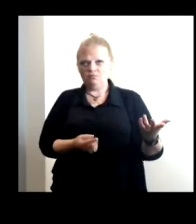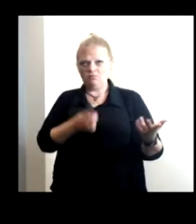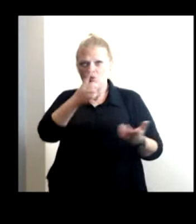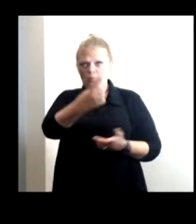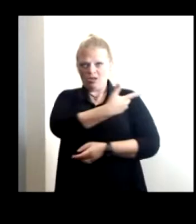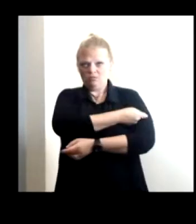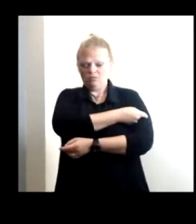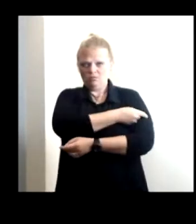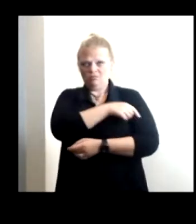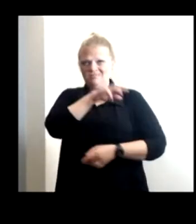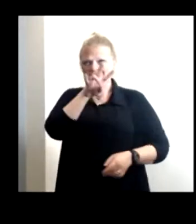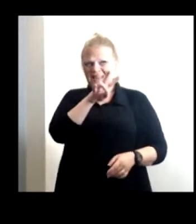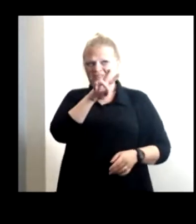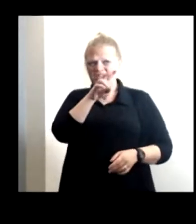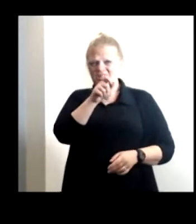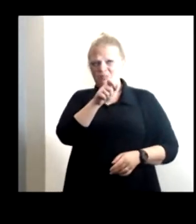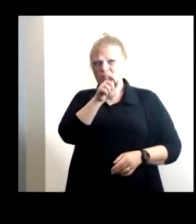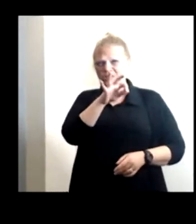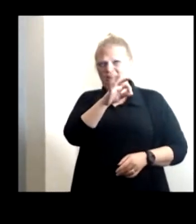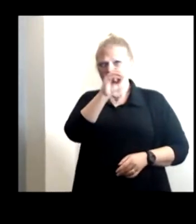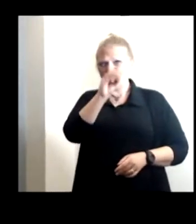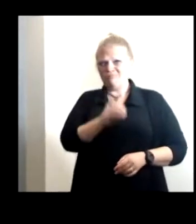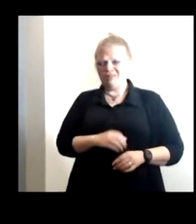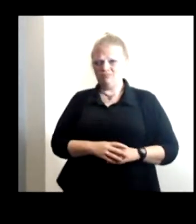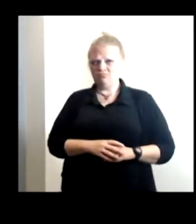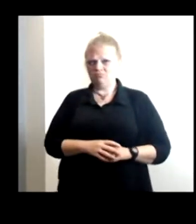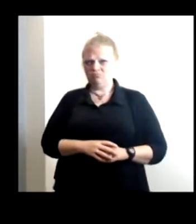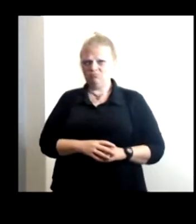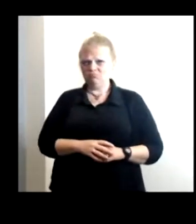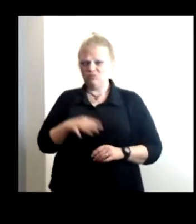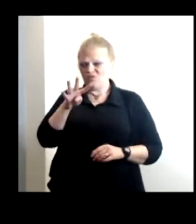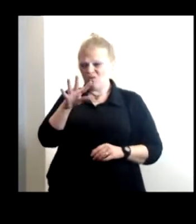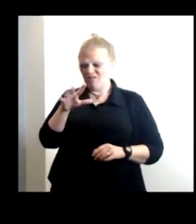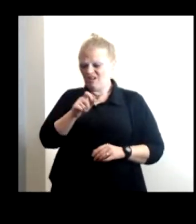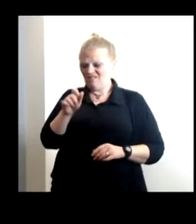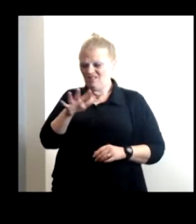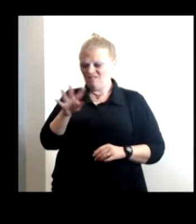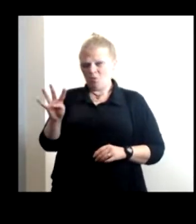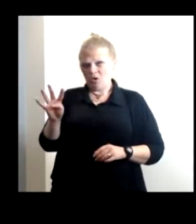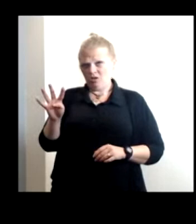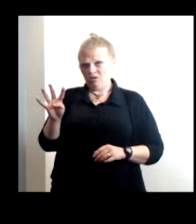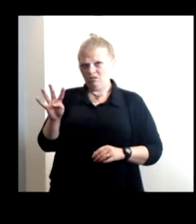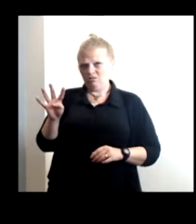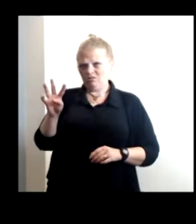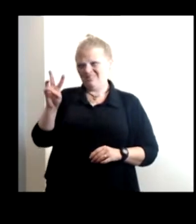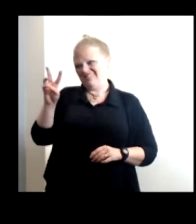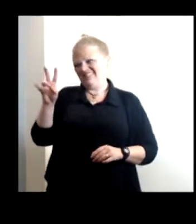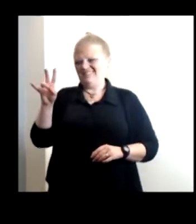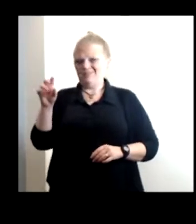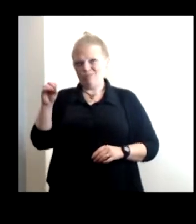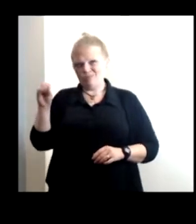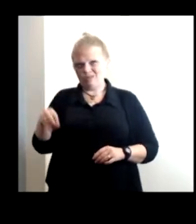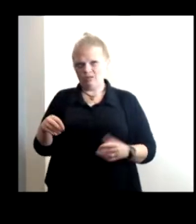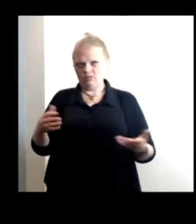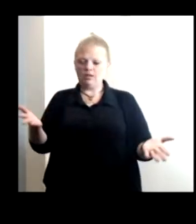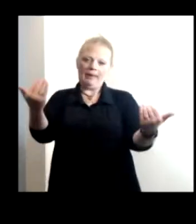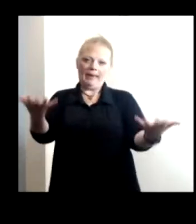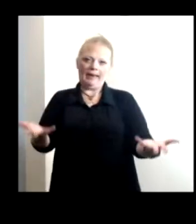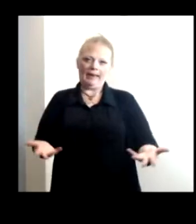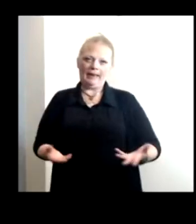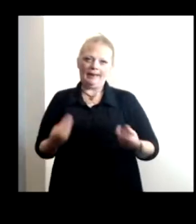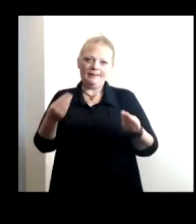dose, 70.9%. 45 to 54-year-olds, 67%. So come on